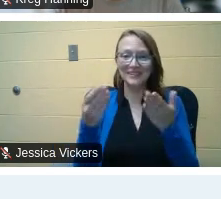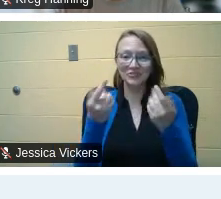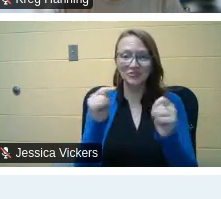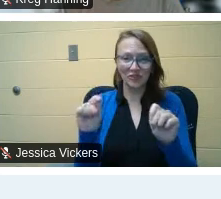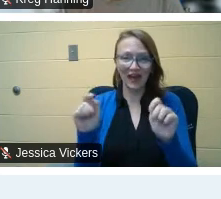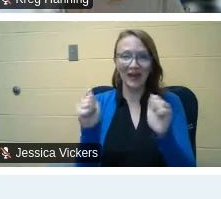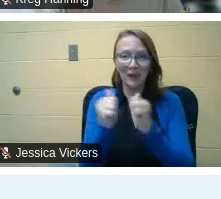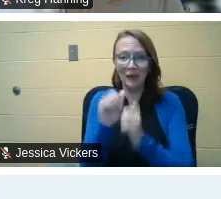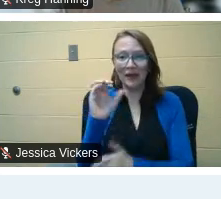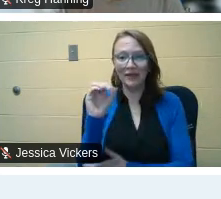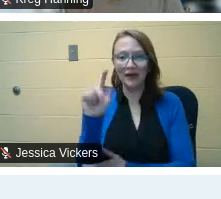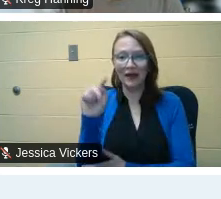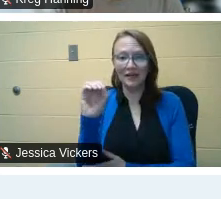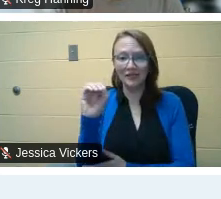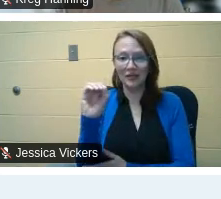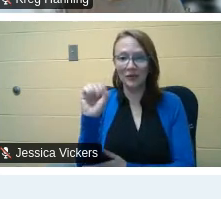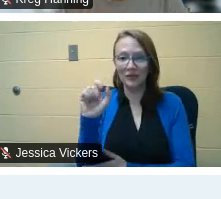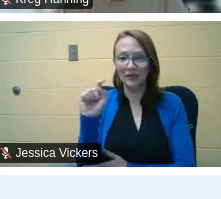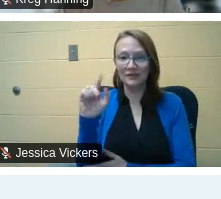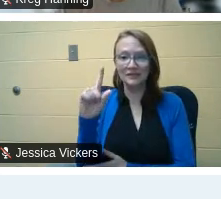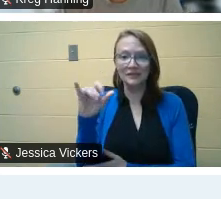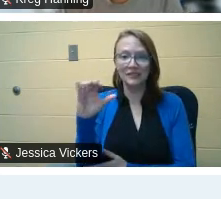I'll pass it off to Craig.